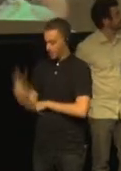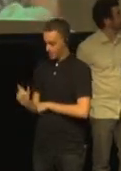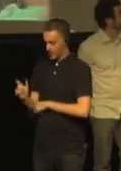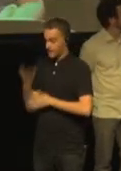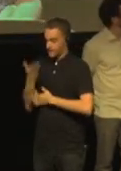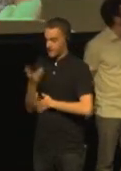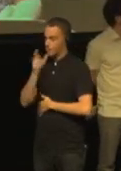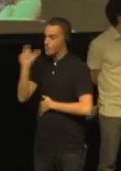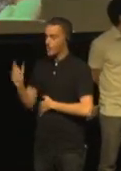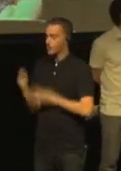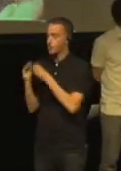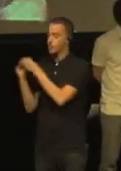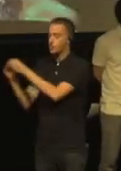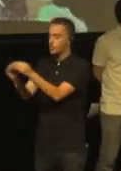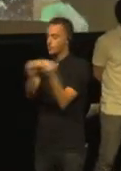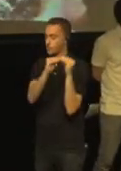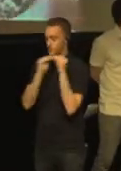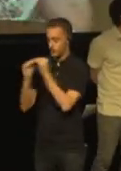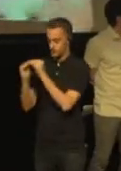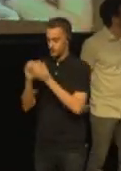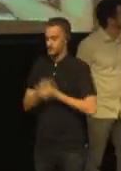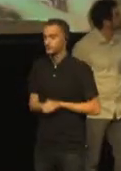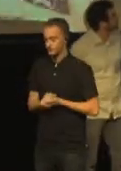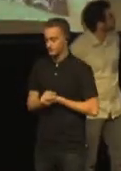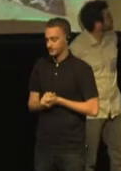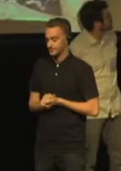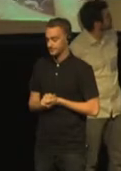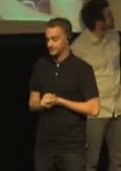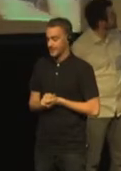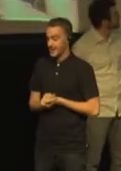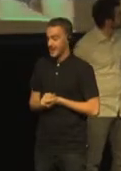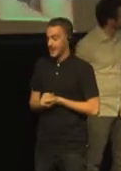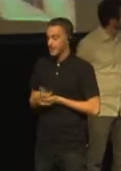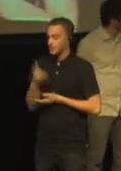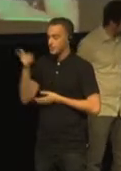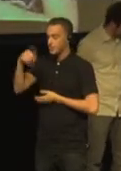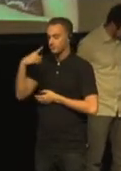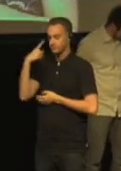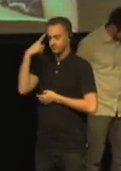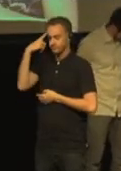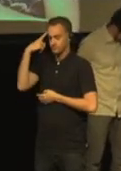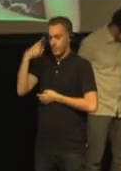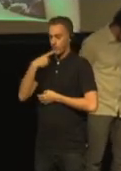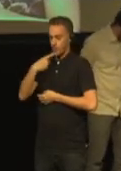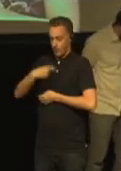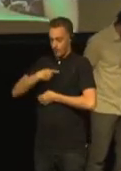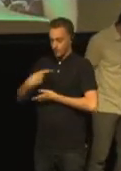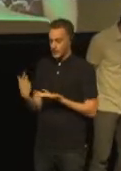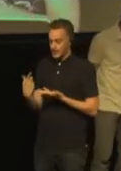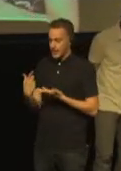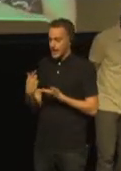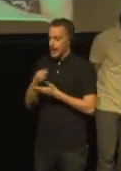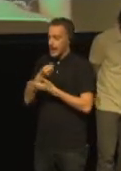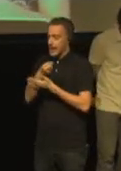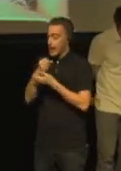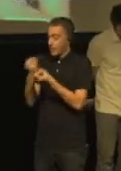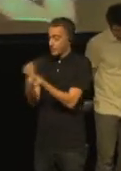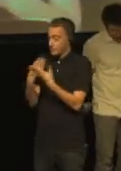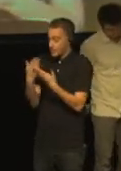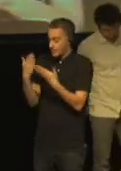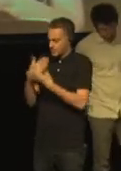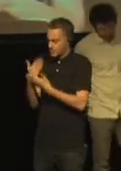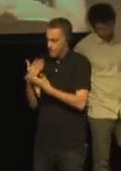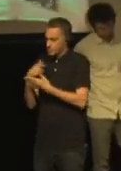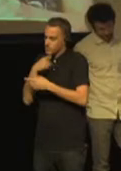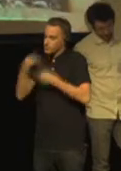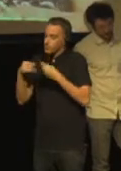this number if we didn't have any data. Well, because we didn't have any data, we had to go back and do a